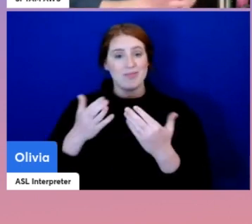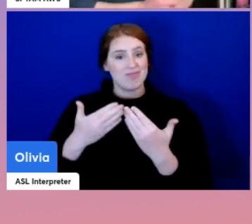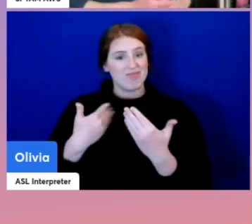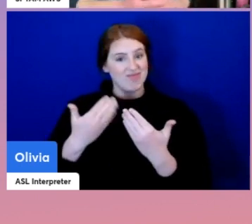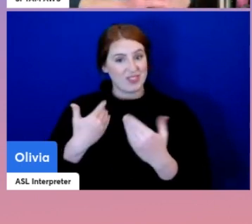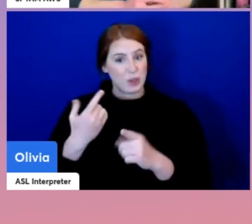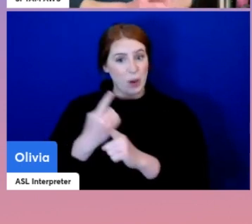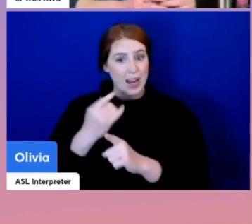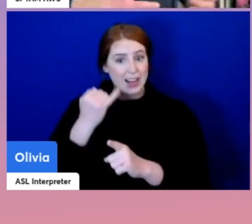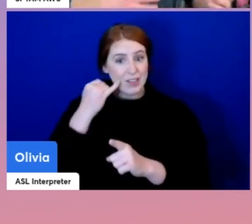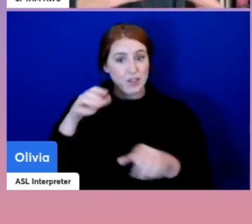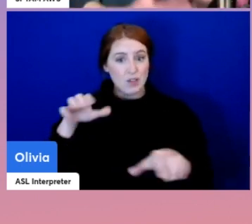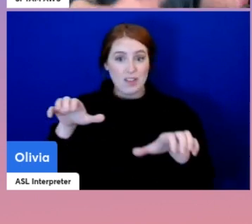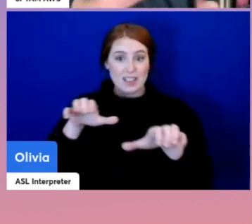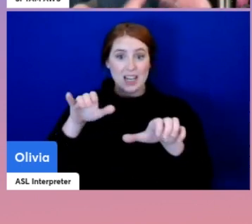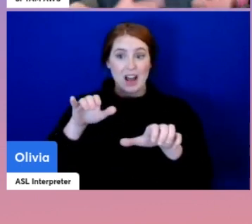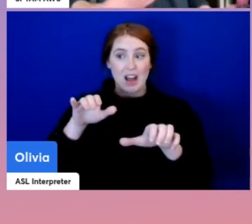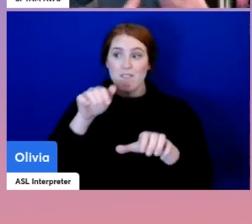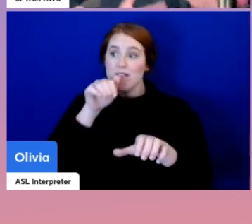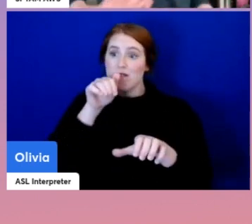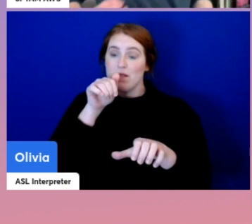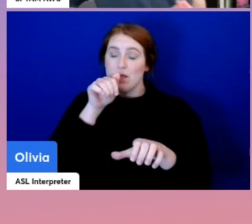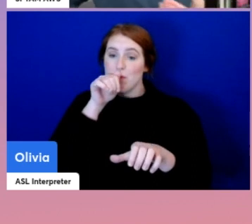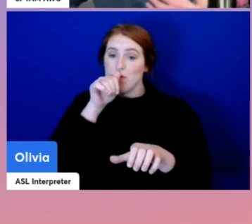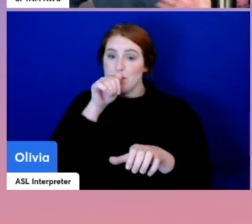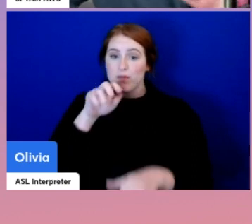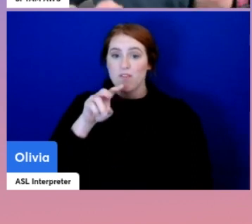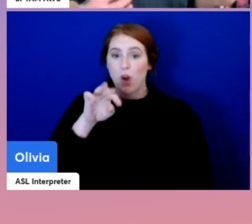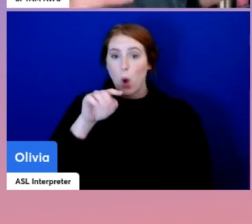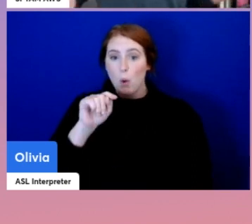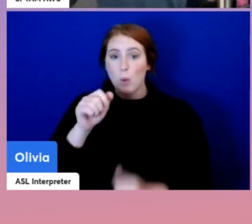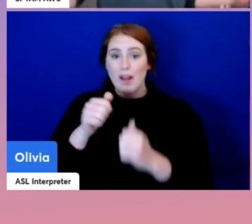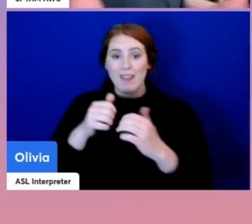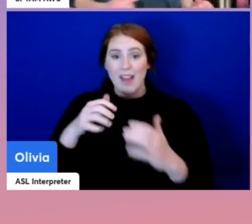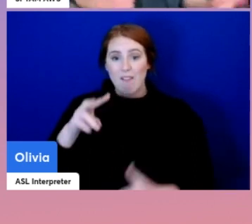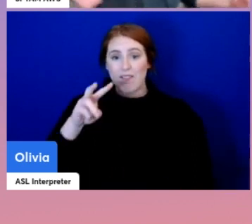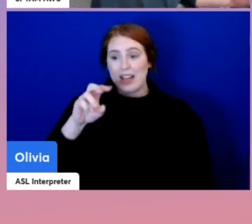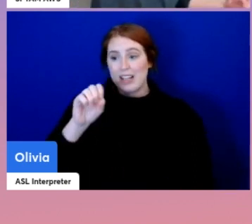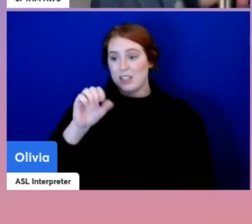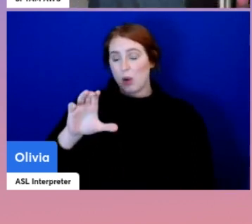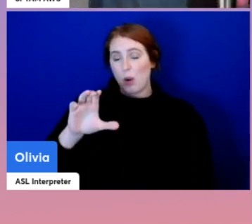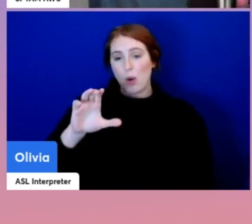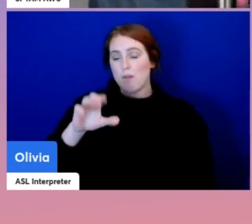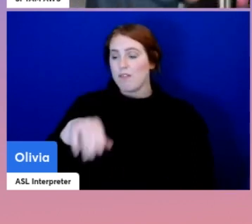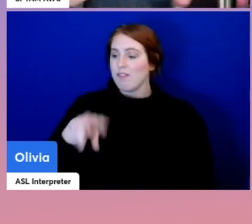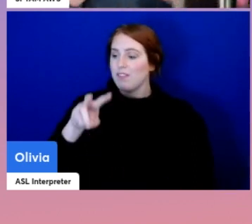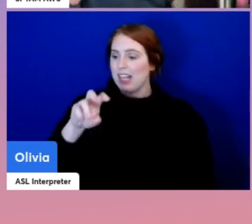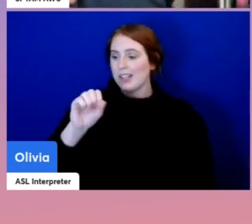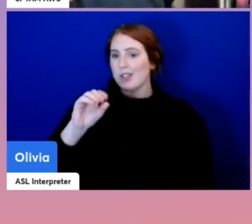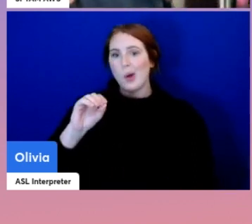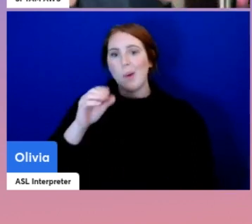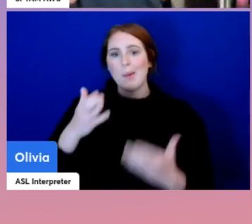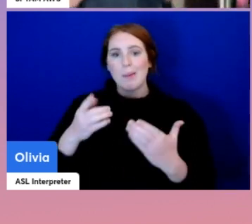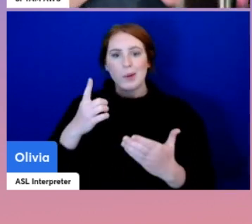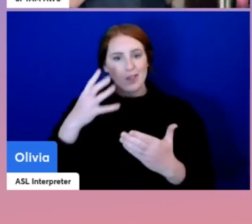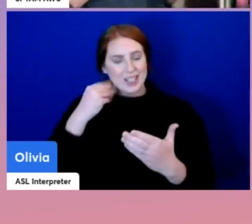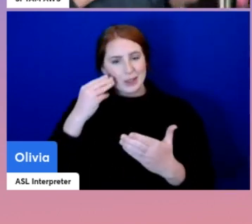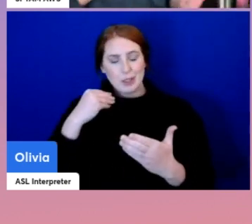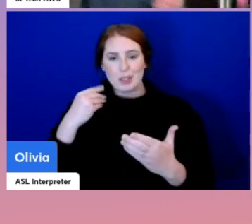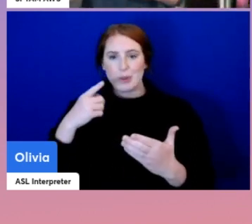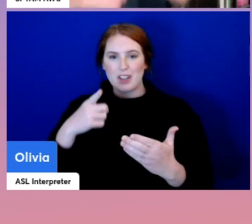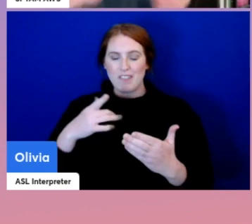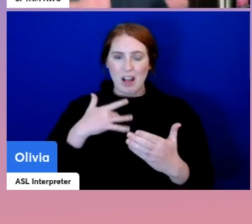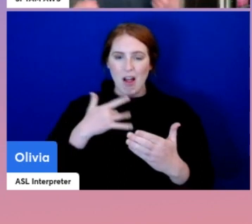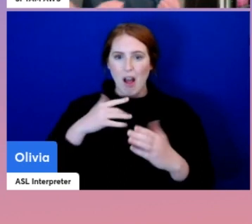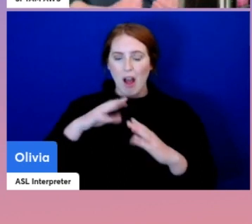using the VSO, you've probably had an experience where you may be pulling your head out or your hair out, sorry, trying to remember